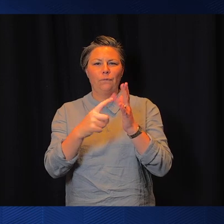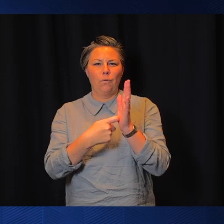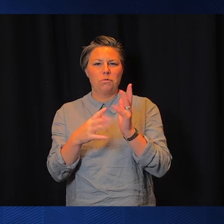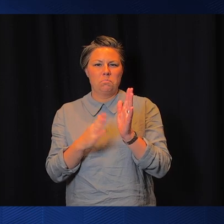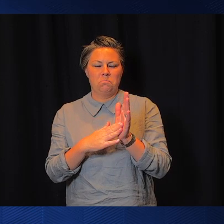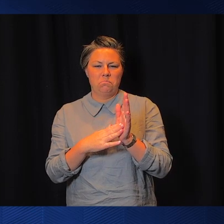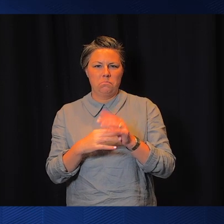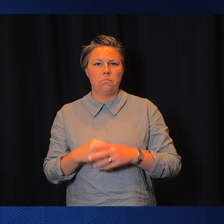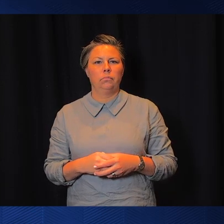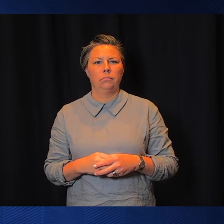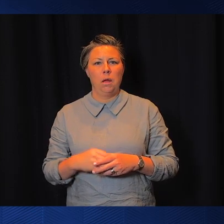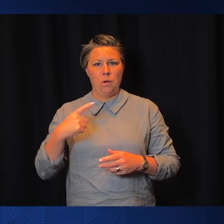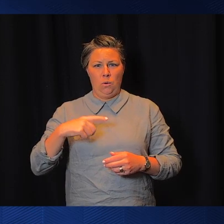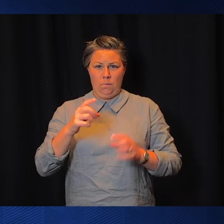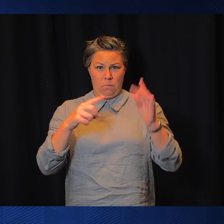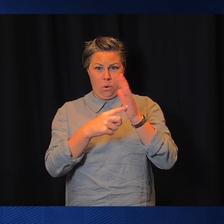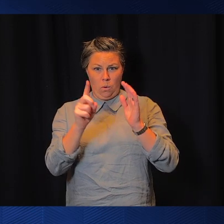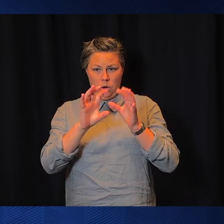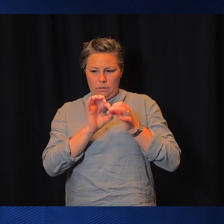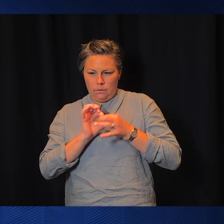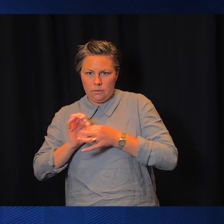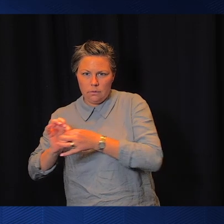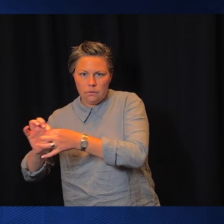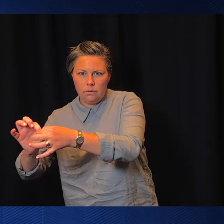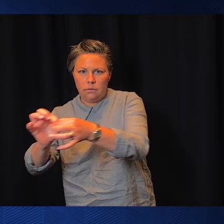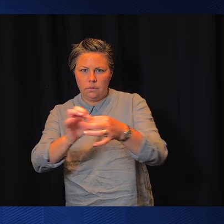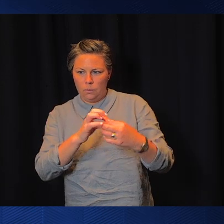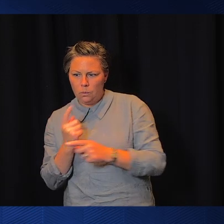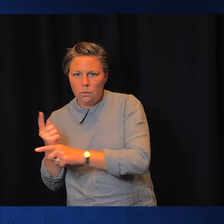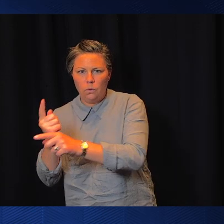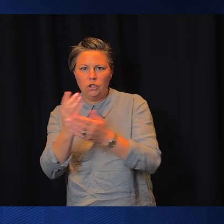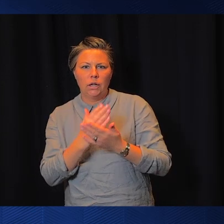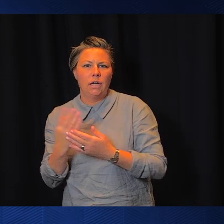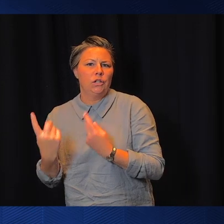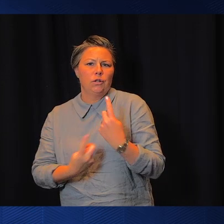because we recognize that our connections in our region is not defined by,